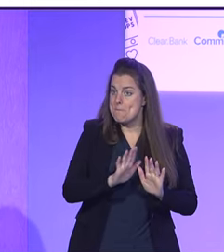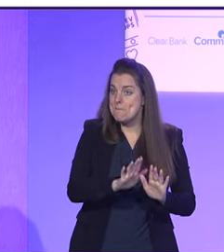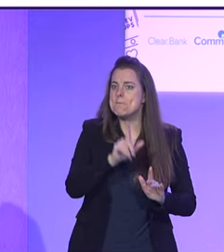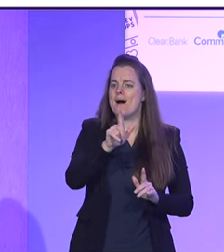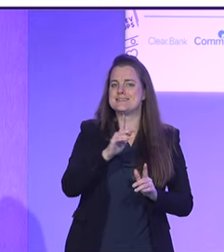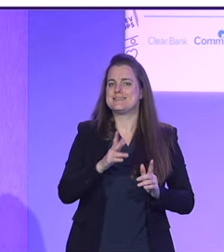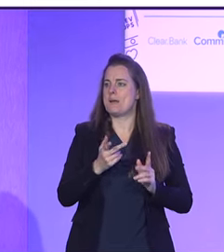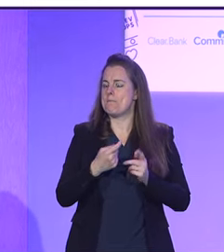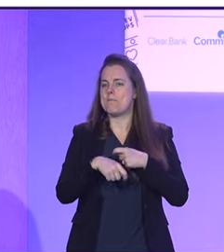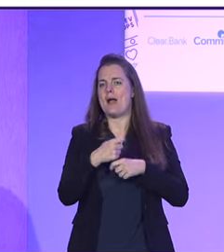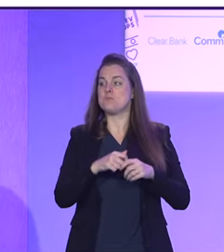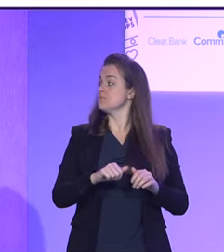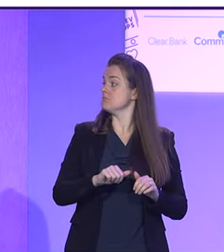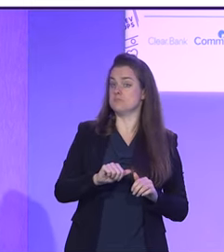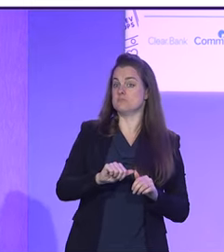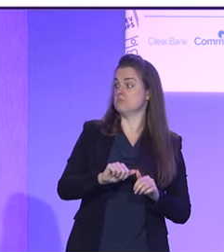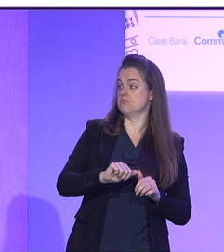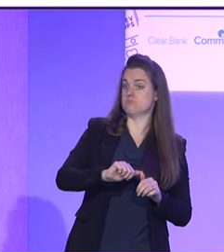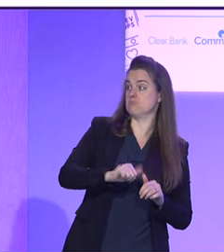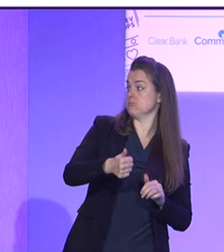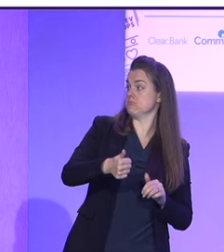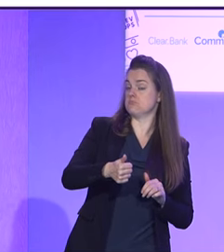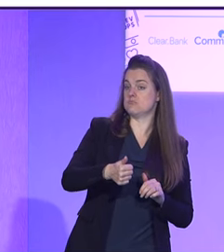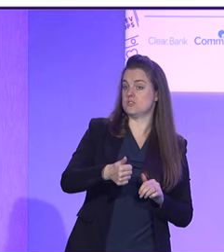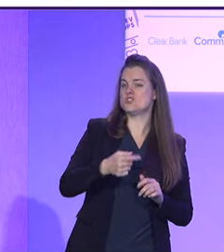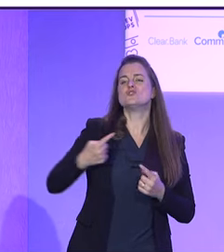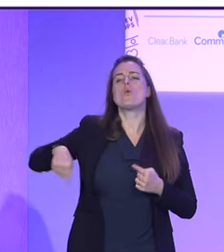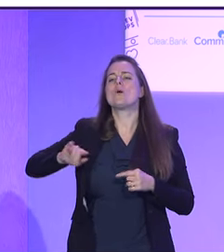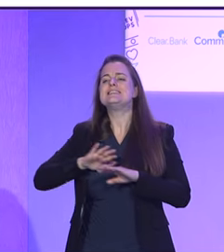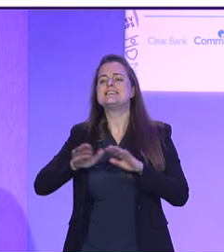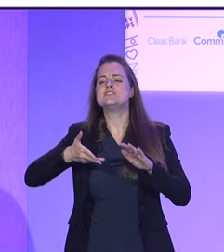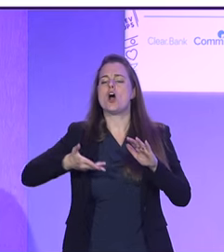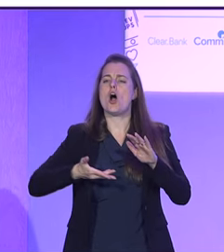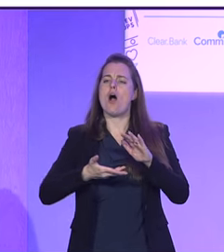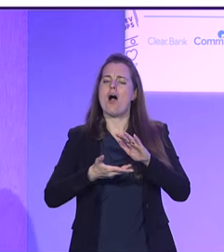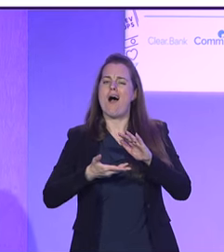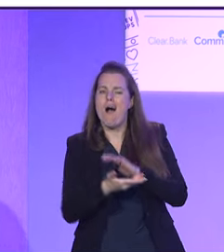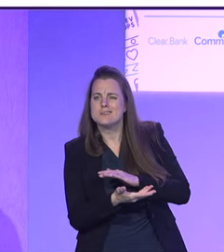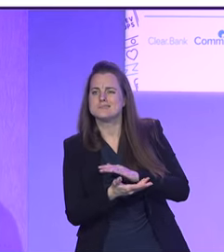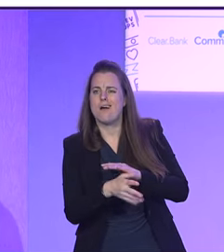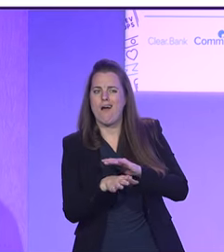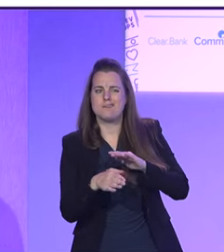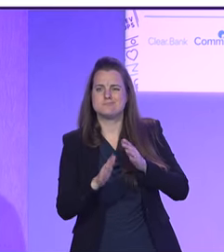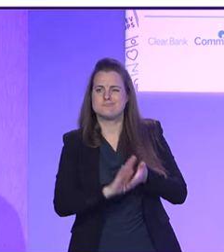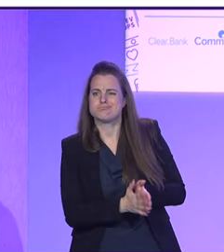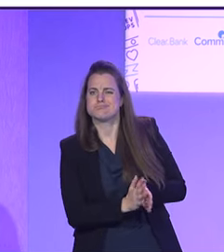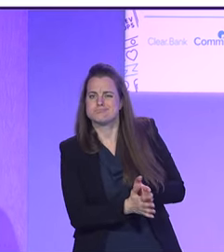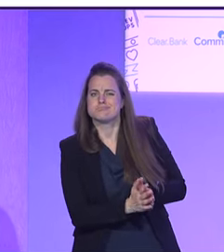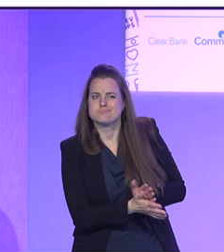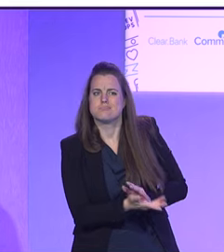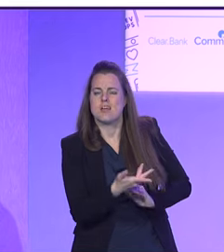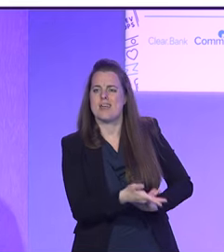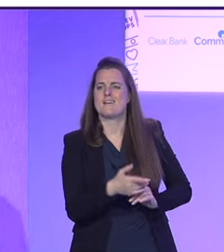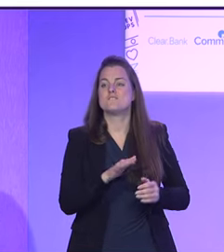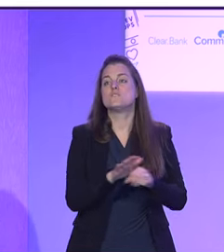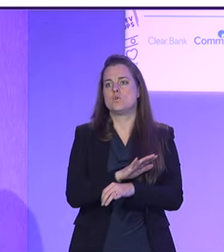like flipping one switch. And so we didn't undermine the actual long-term solution, which would be like fully CI/CD